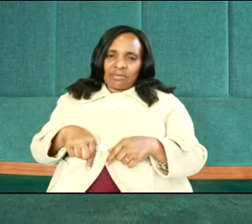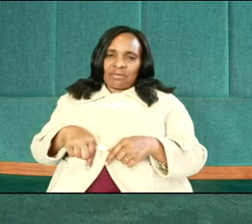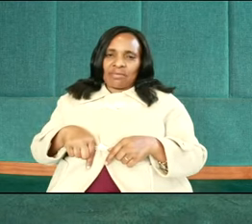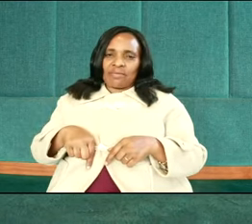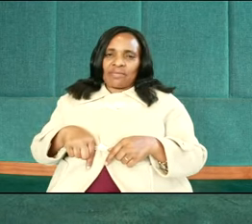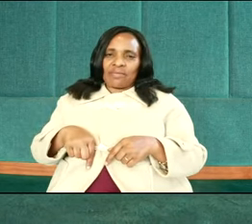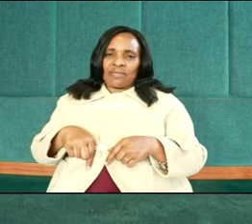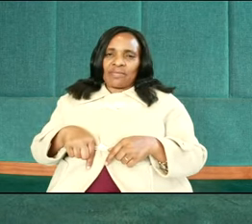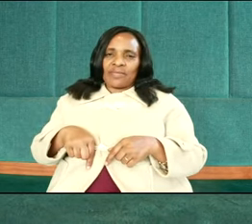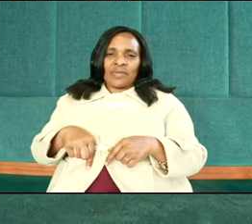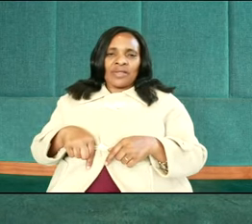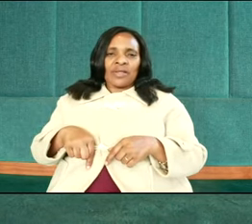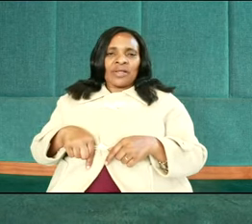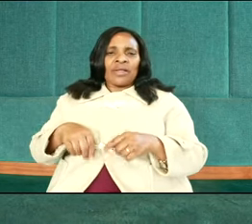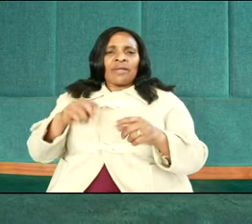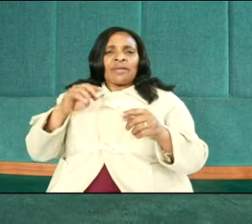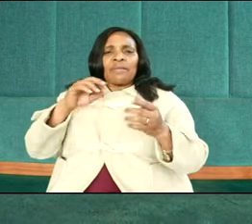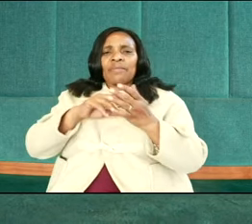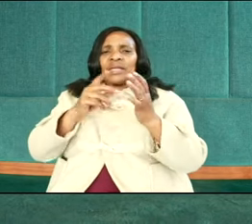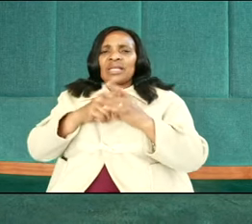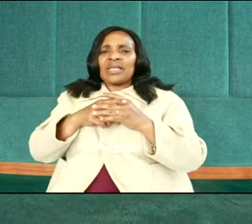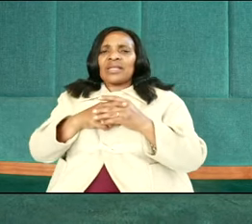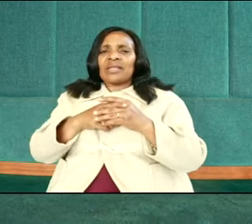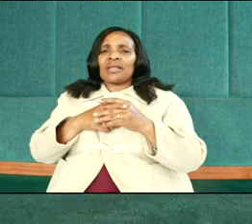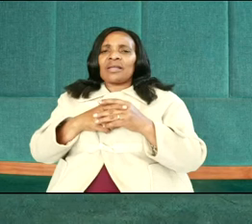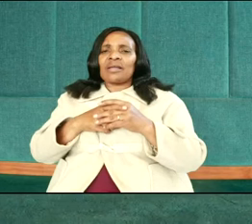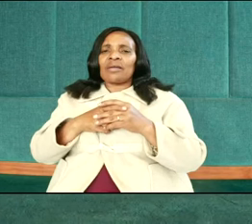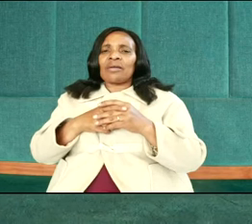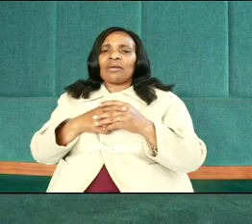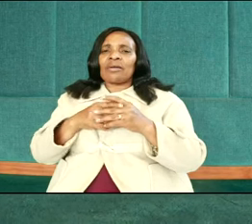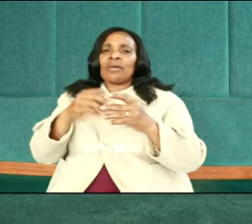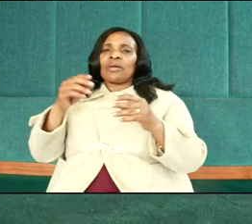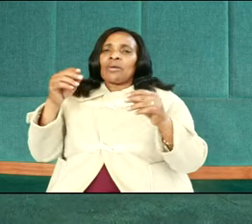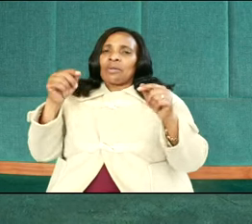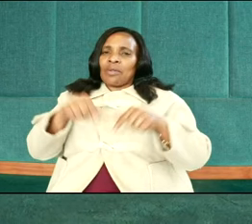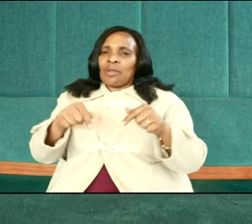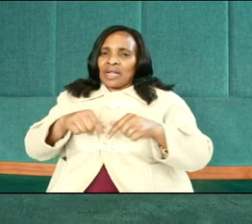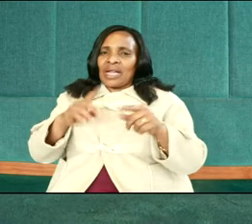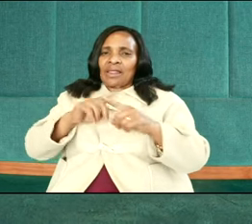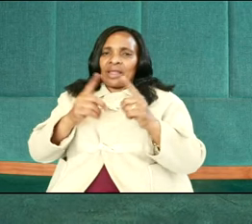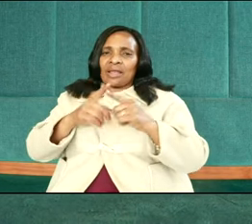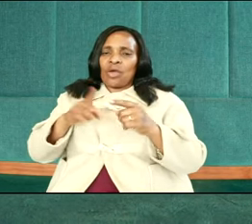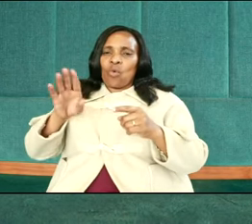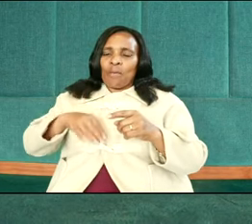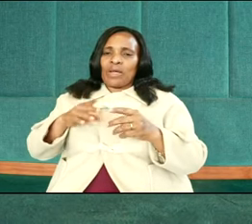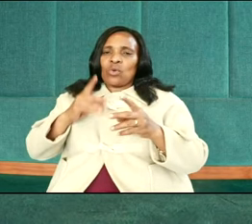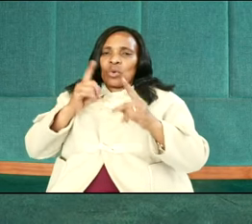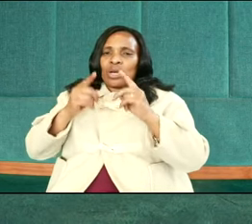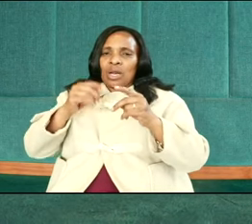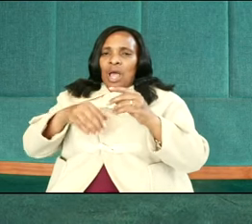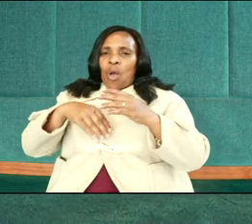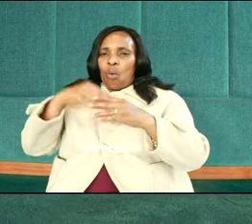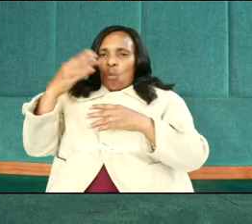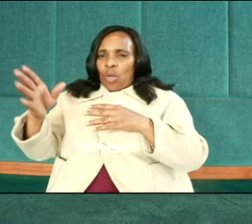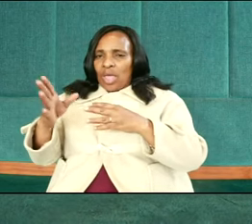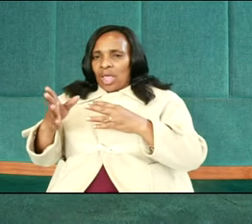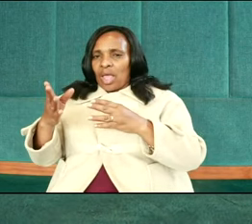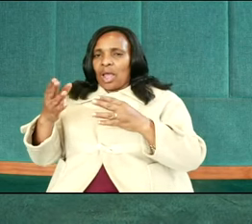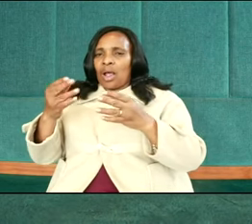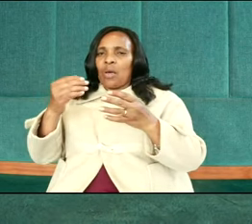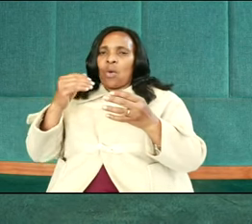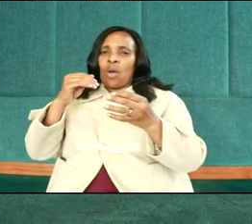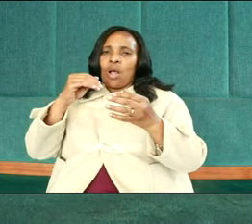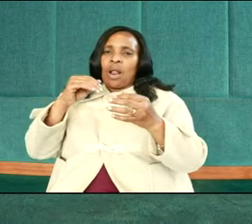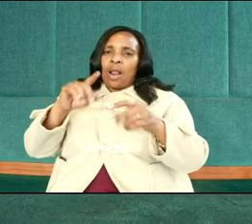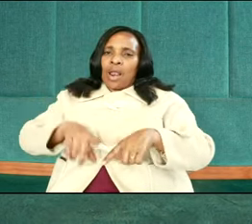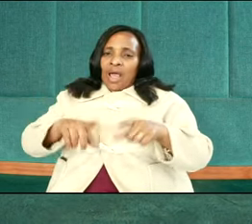really misogynistic. Yeah. Yes. But anyway, that's a fact. He was scared by a woman, and then he ran for his life away from Jezebel because